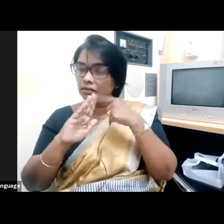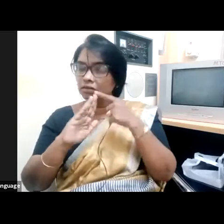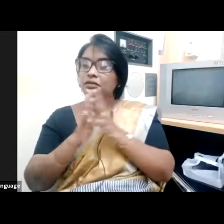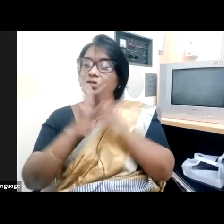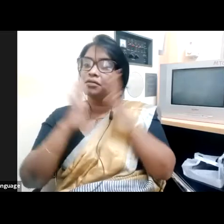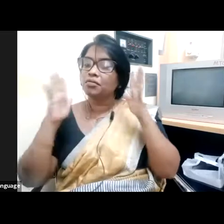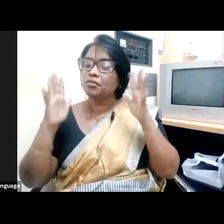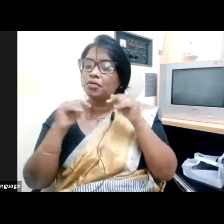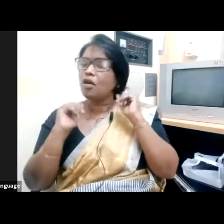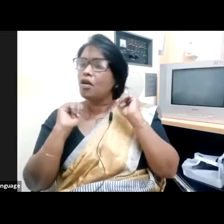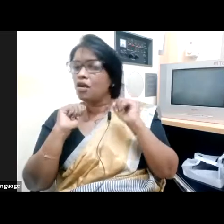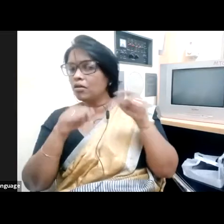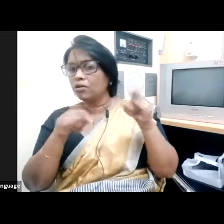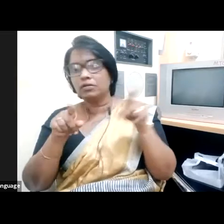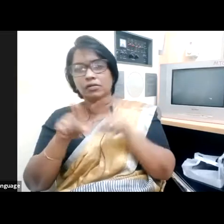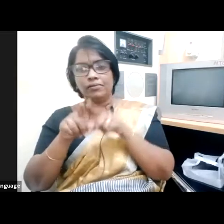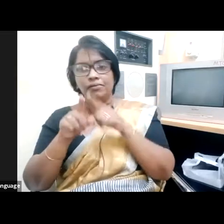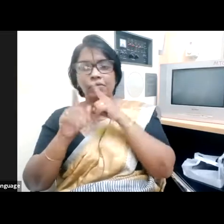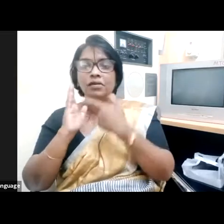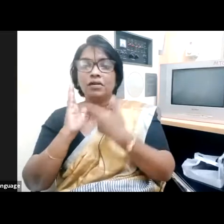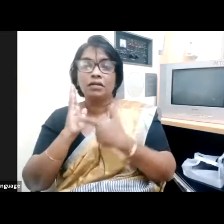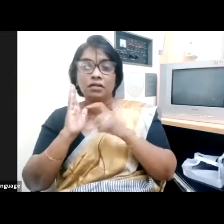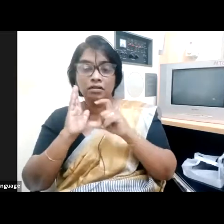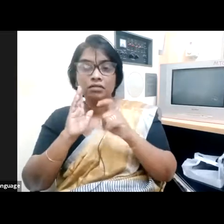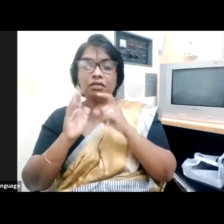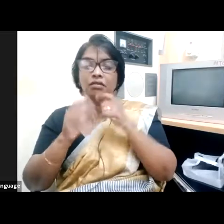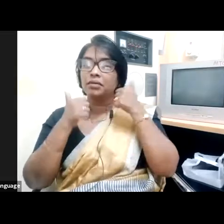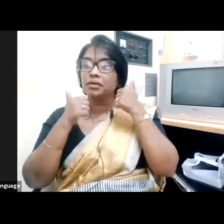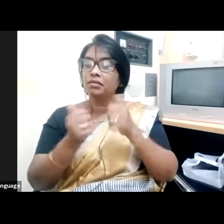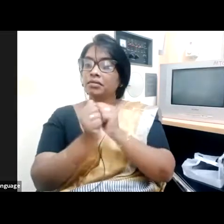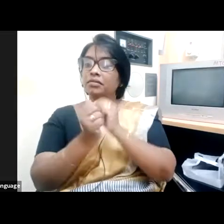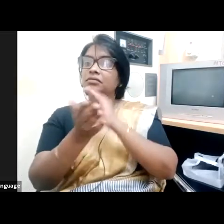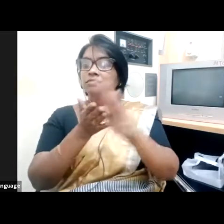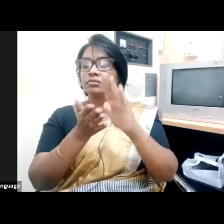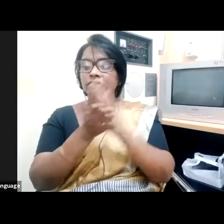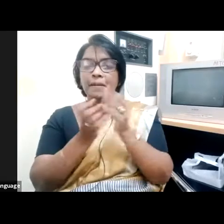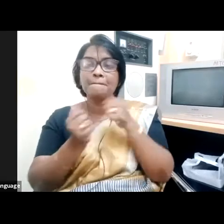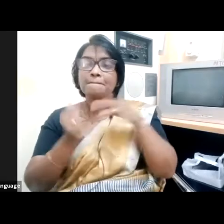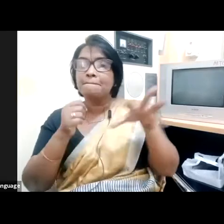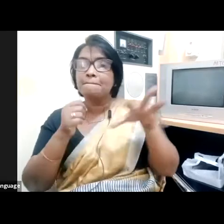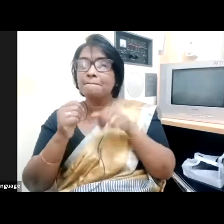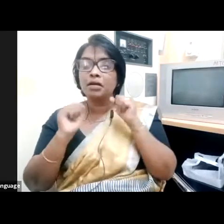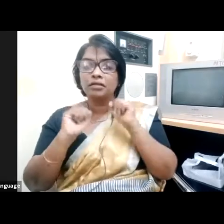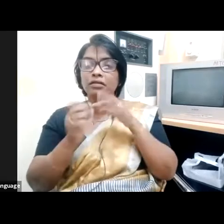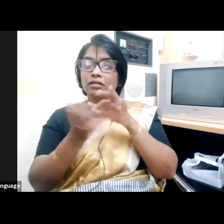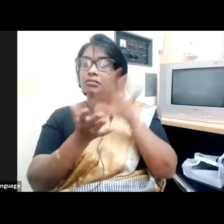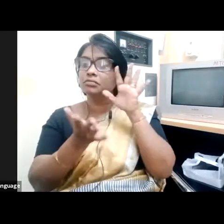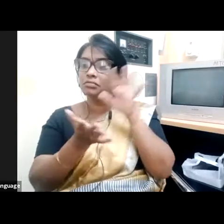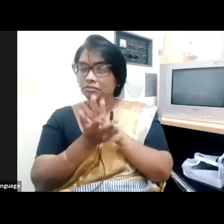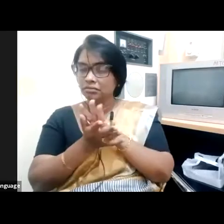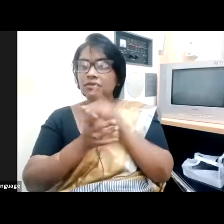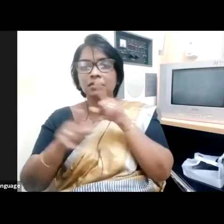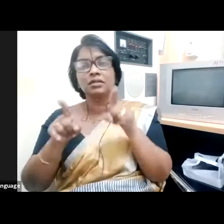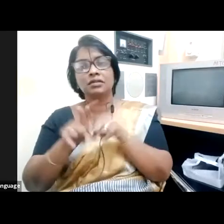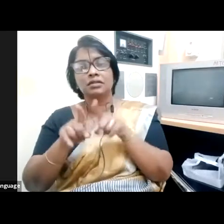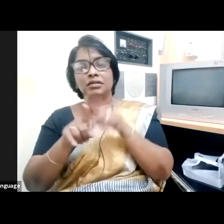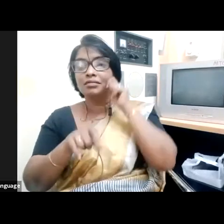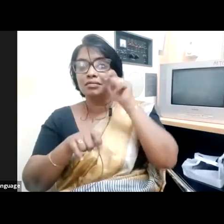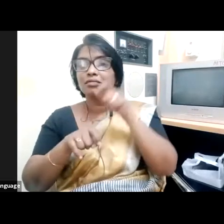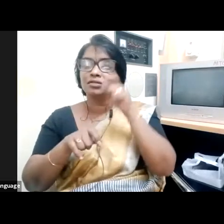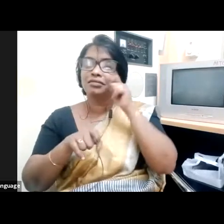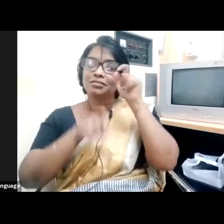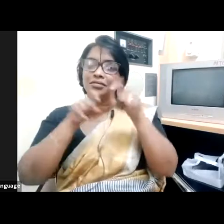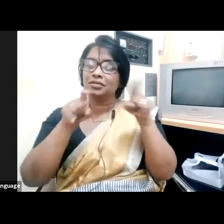used for the good of the nation, our citizens, our country, and of course for global good. Now, when we talk about the